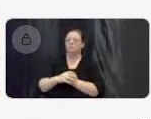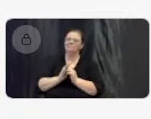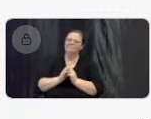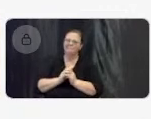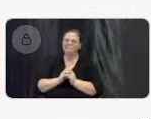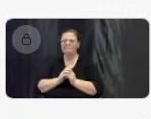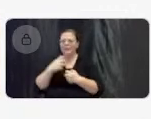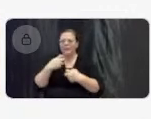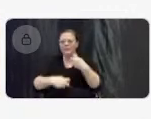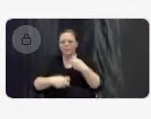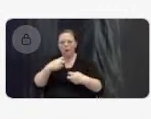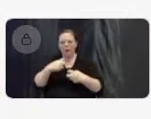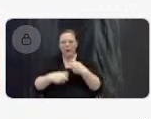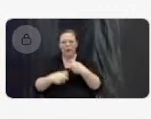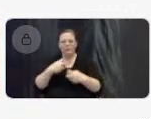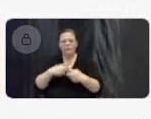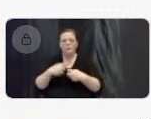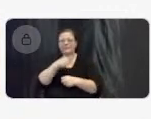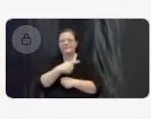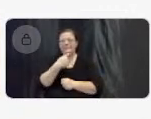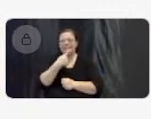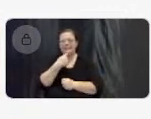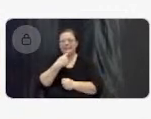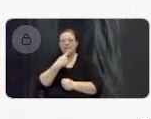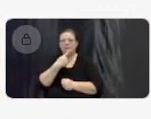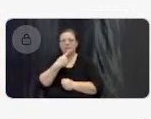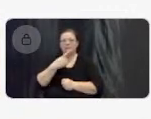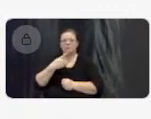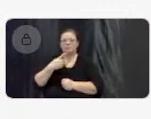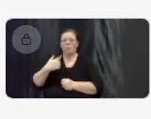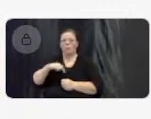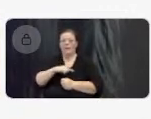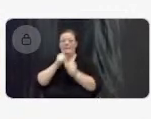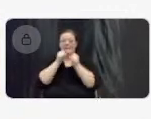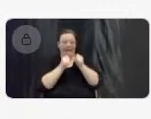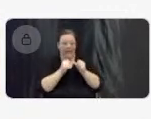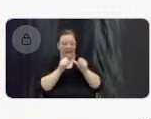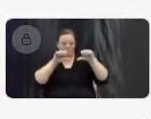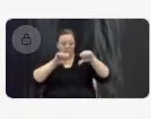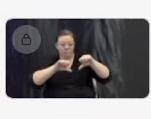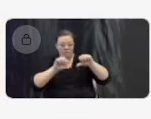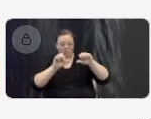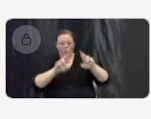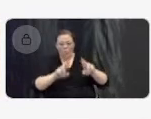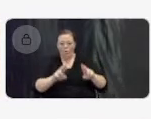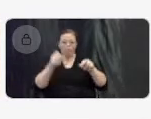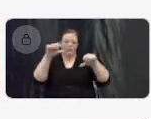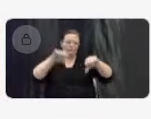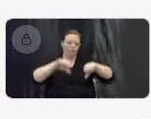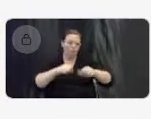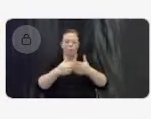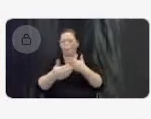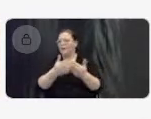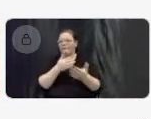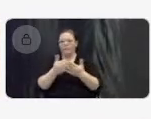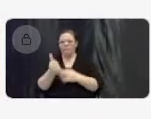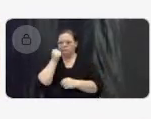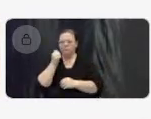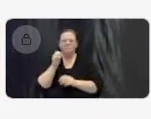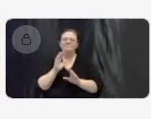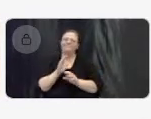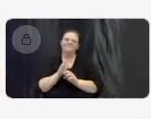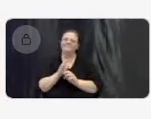problem with that is, and when he says we denied him or refused him or whatever, that's